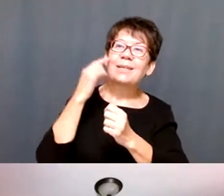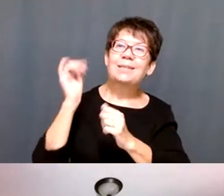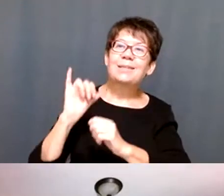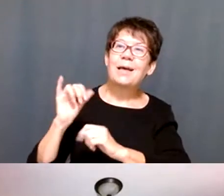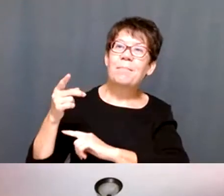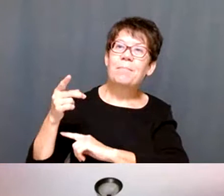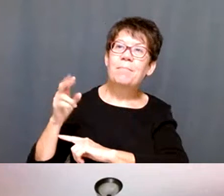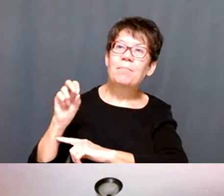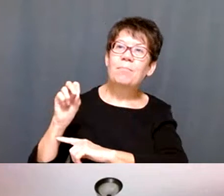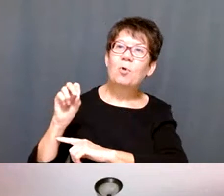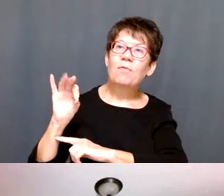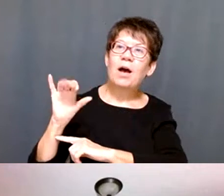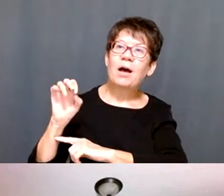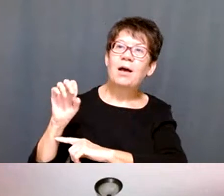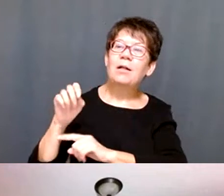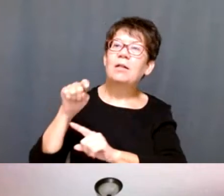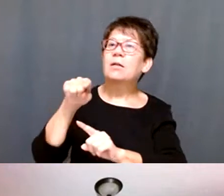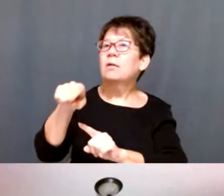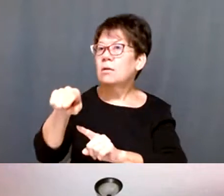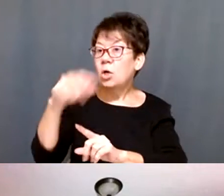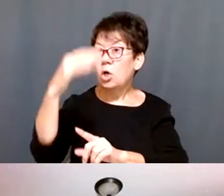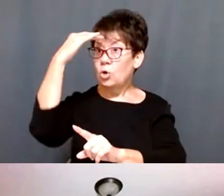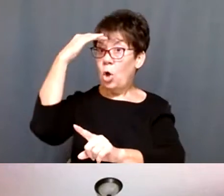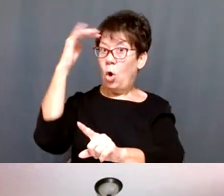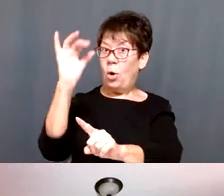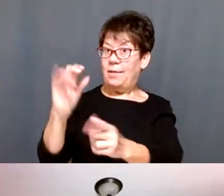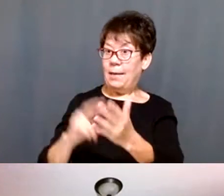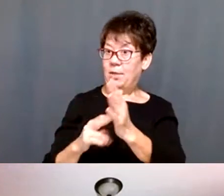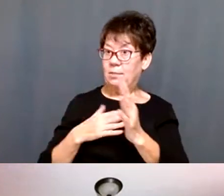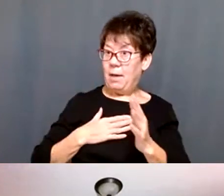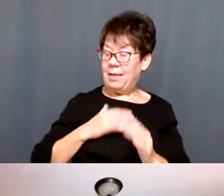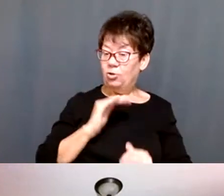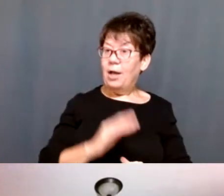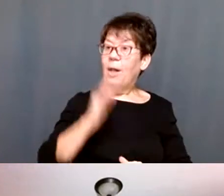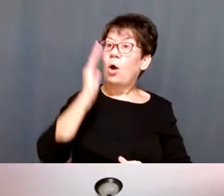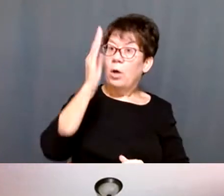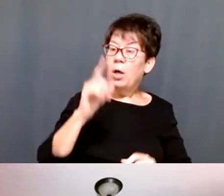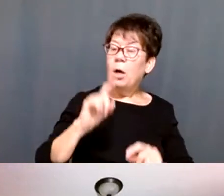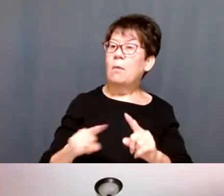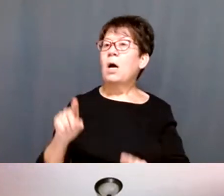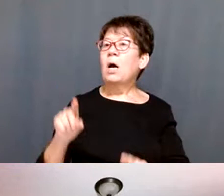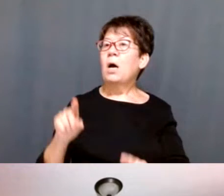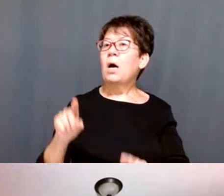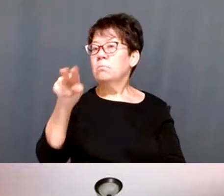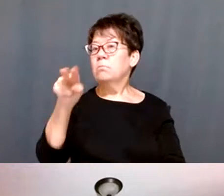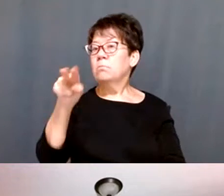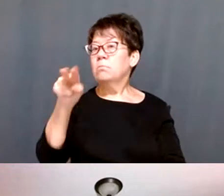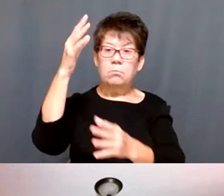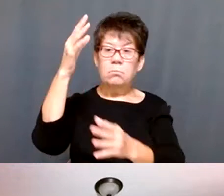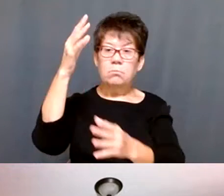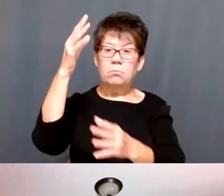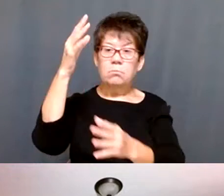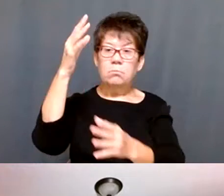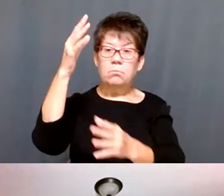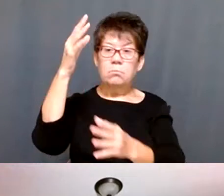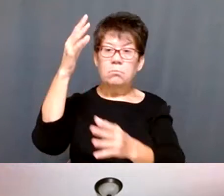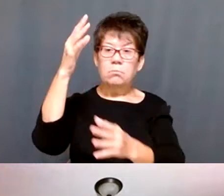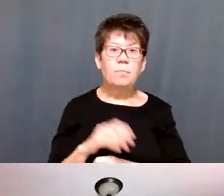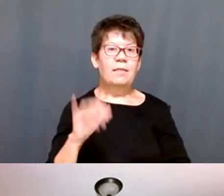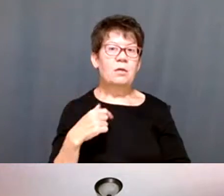receiving in the school system, knowing that that doesn't mean that's what my child will receive. I think that's the homework I would do to make my